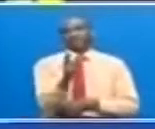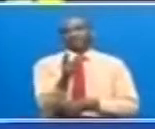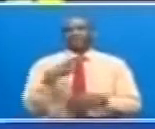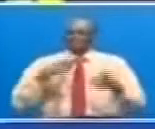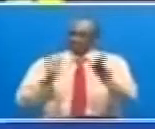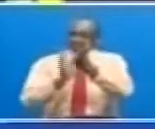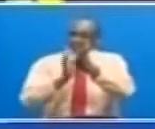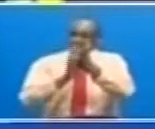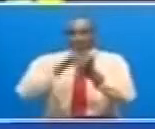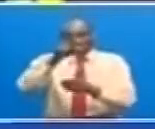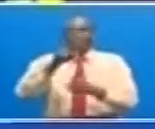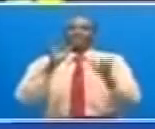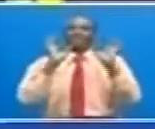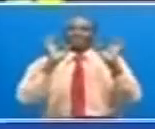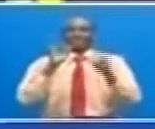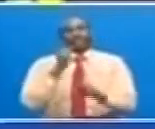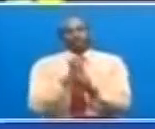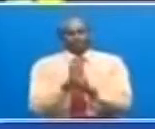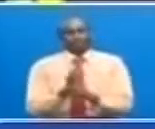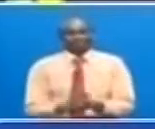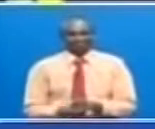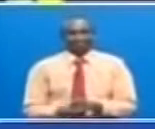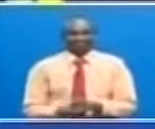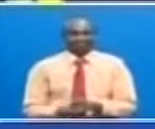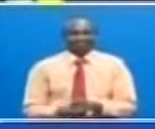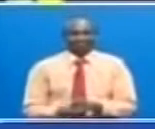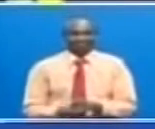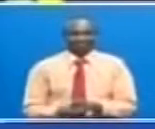commend them for doing a fantastic job. And